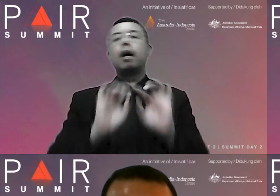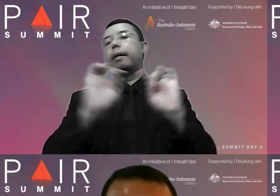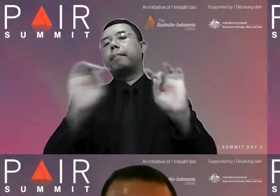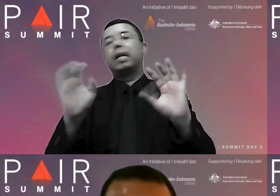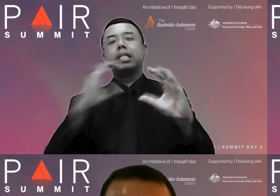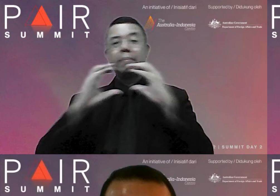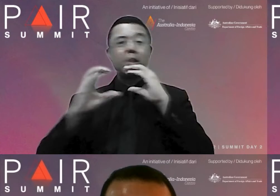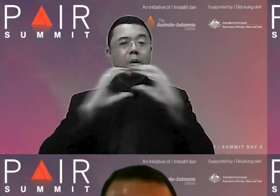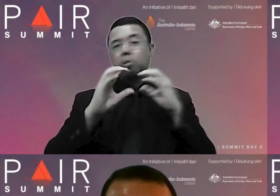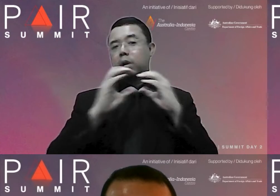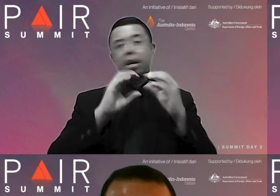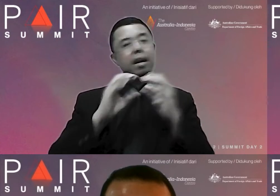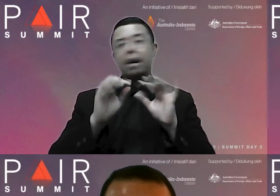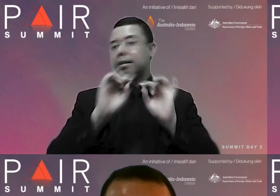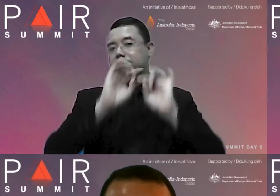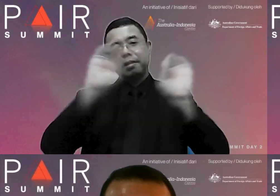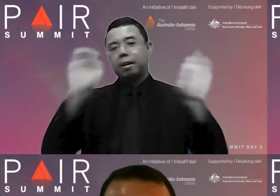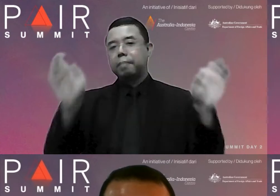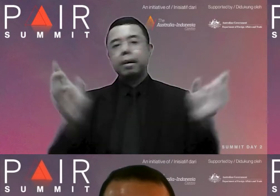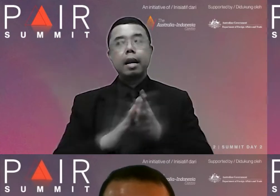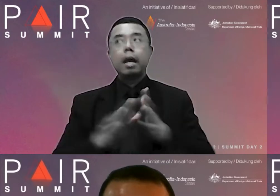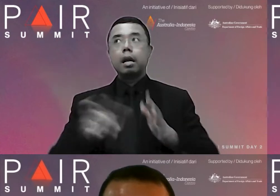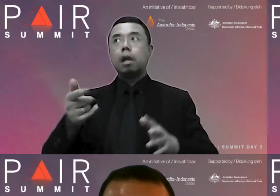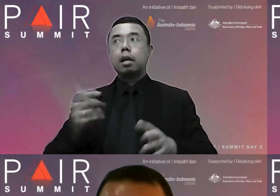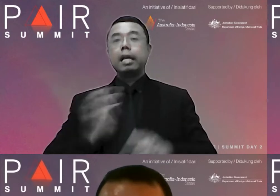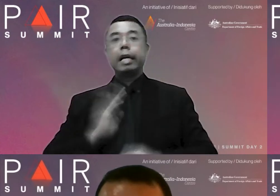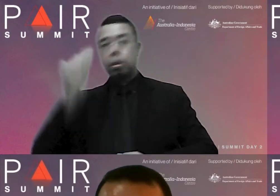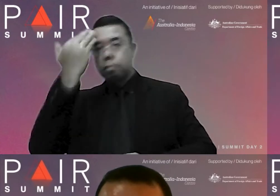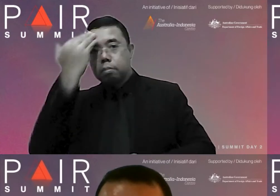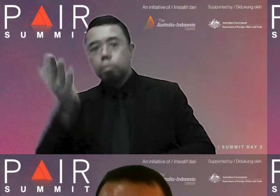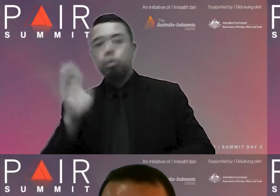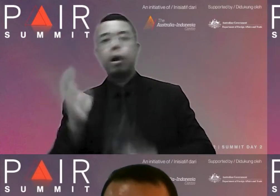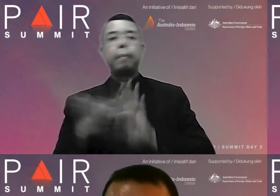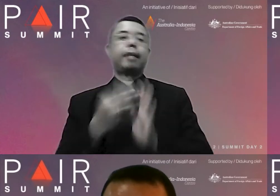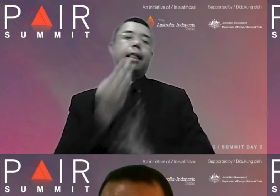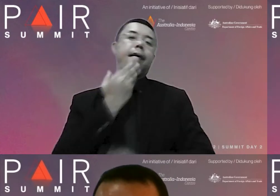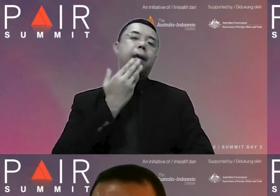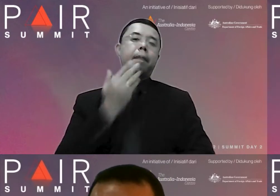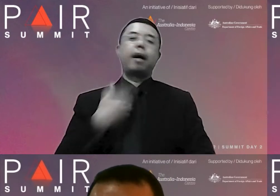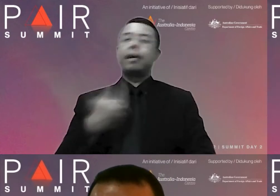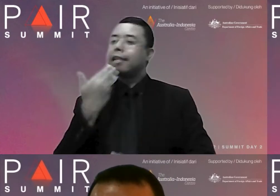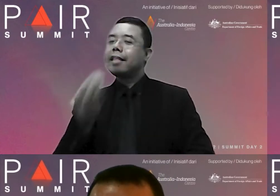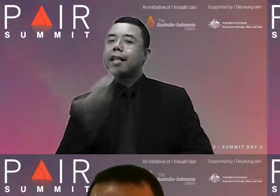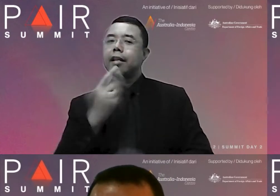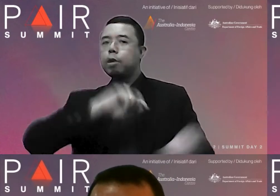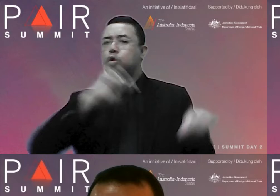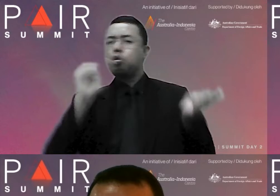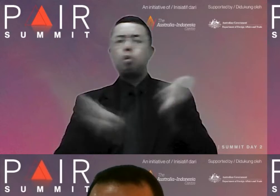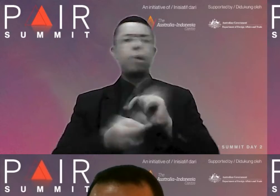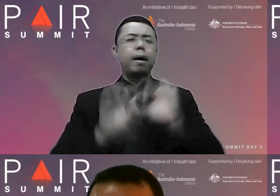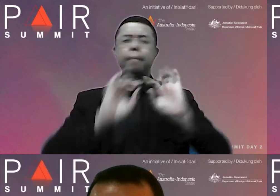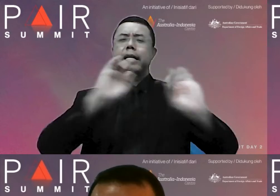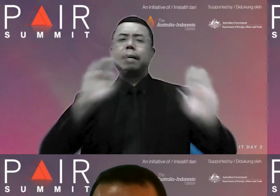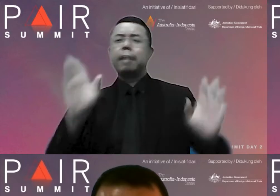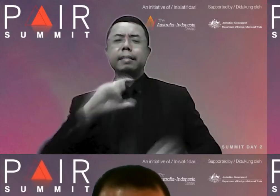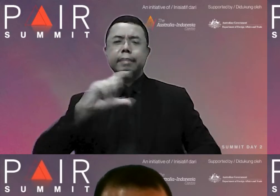a simple thing we're asking people to do. We're asking them to change multiple behaviors that they've never done before, and we're